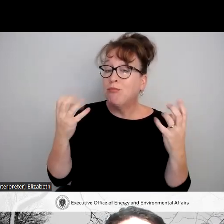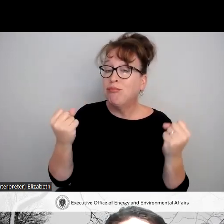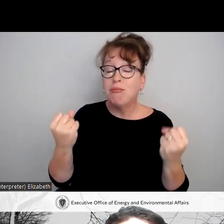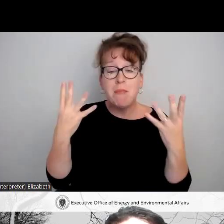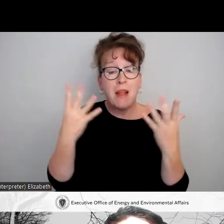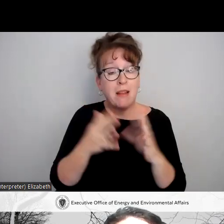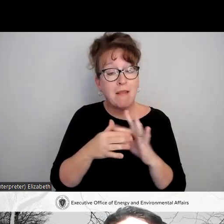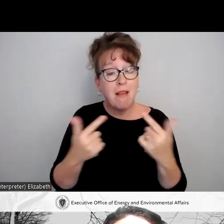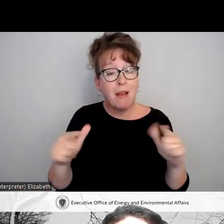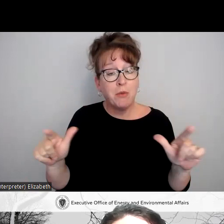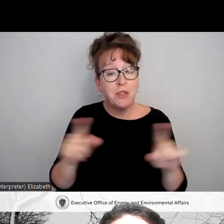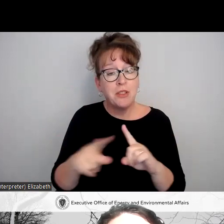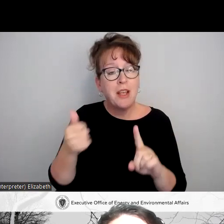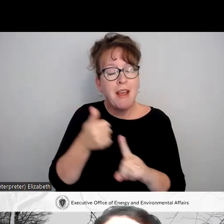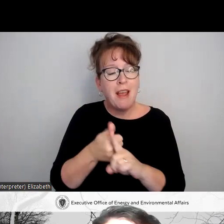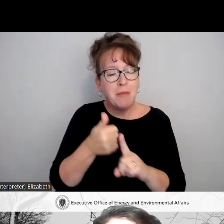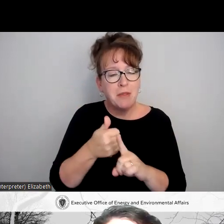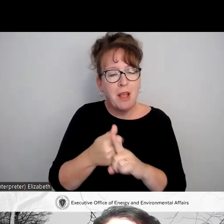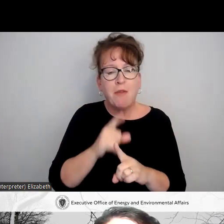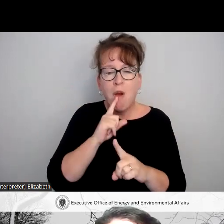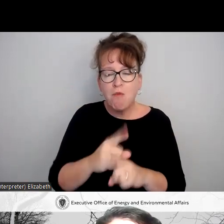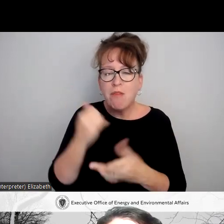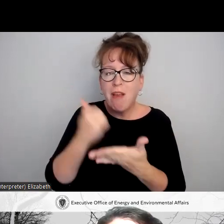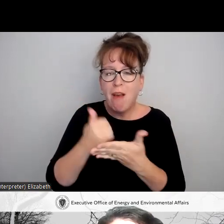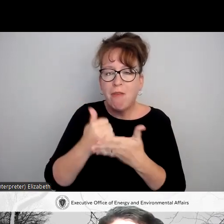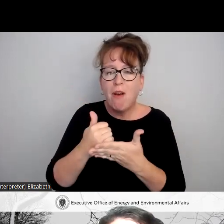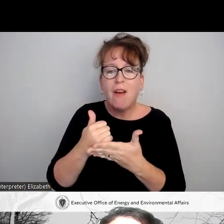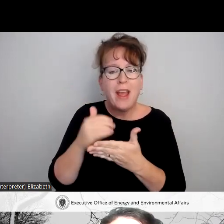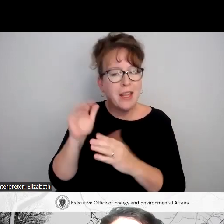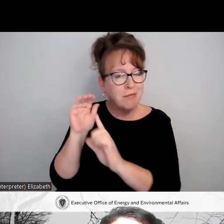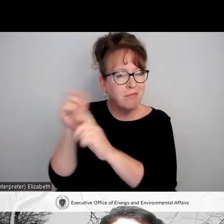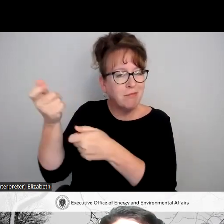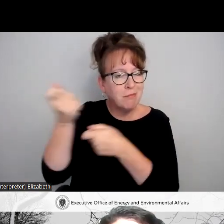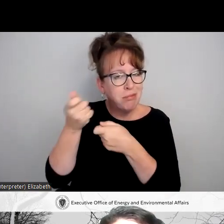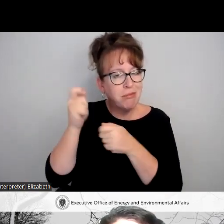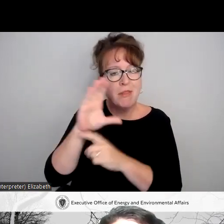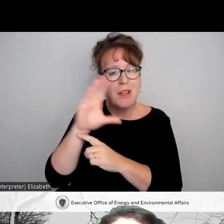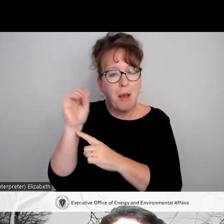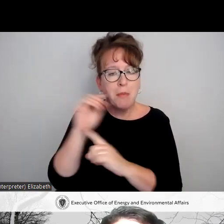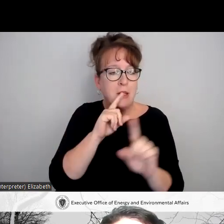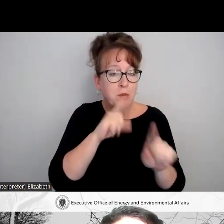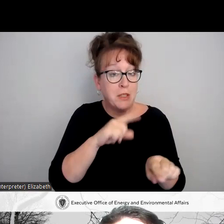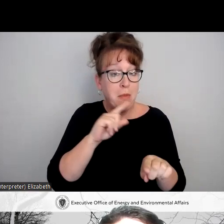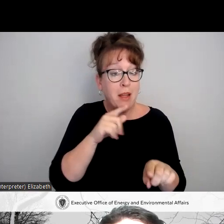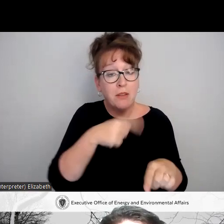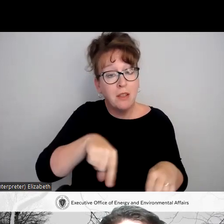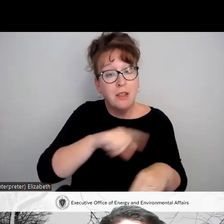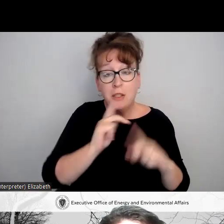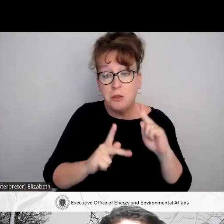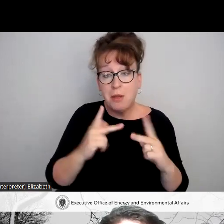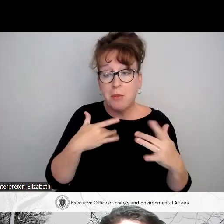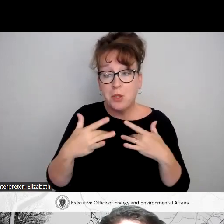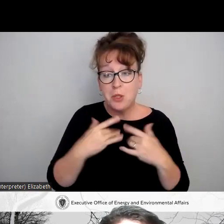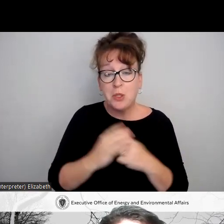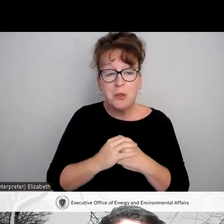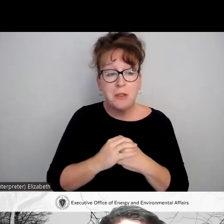the utilities in particular to respond to complaints and concerns that are raised. Something that's new for